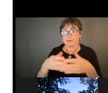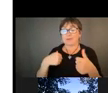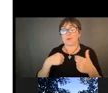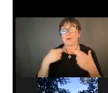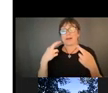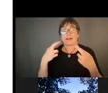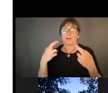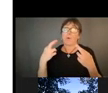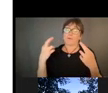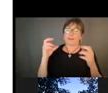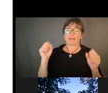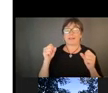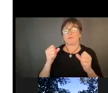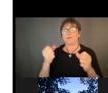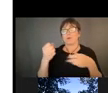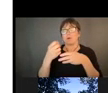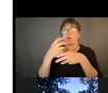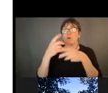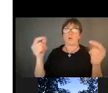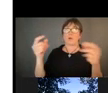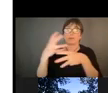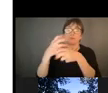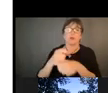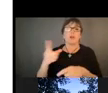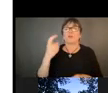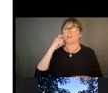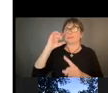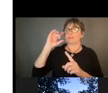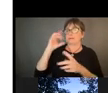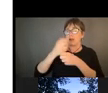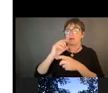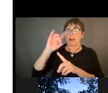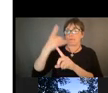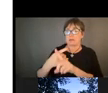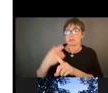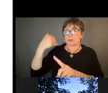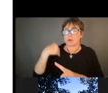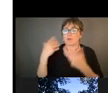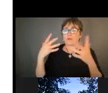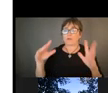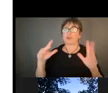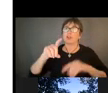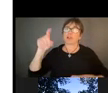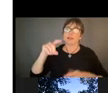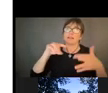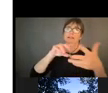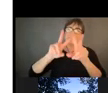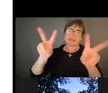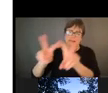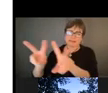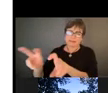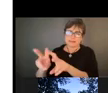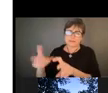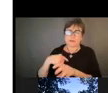just received this 8 months ago. We have completed a needs assessment and have done sub-grant applications